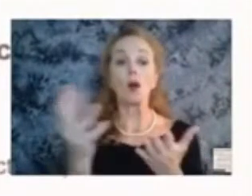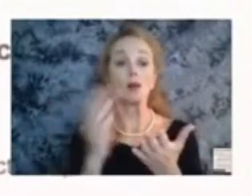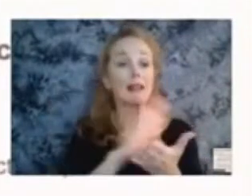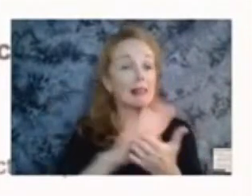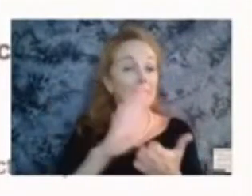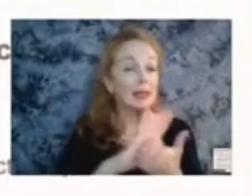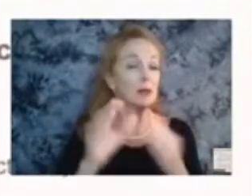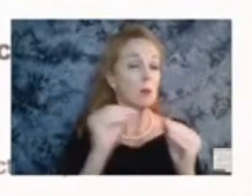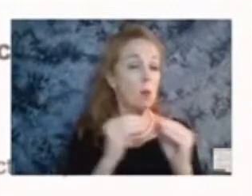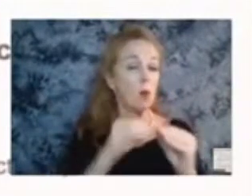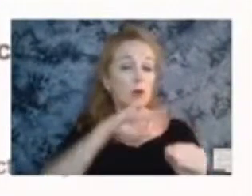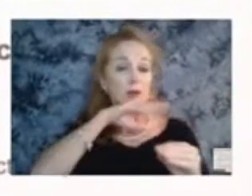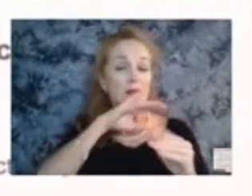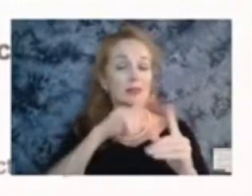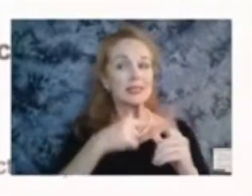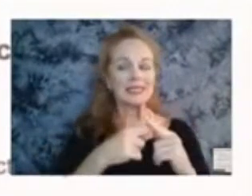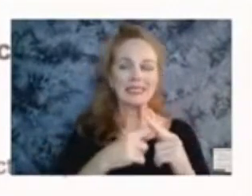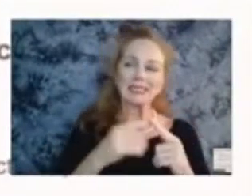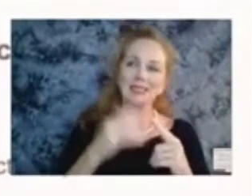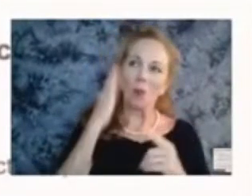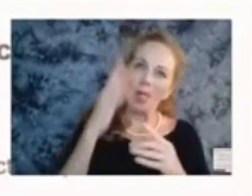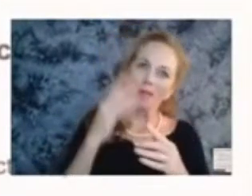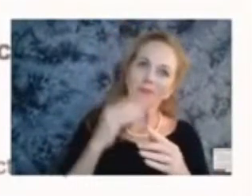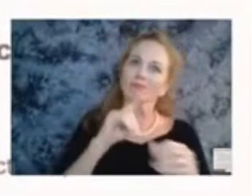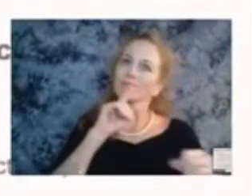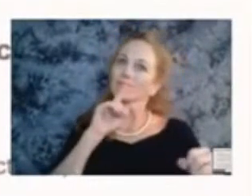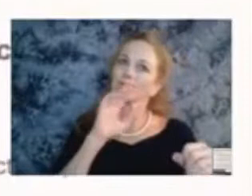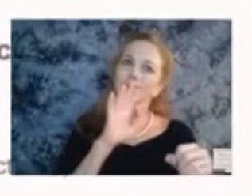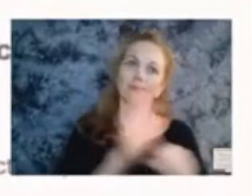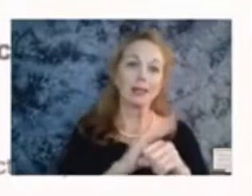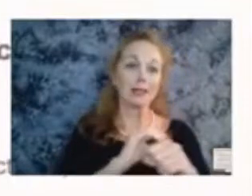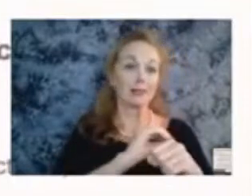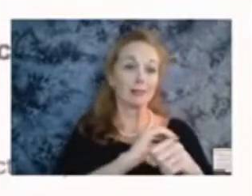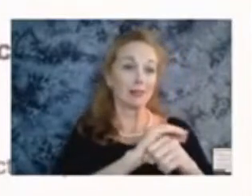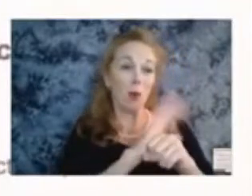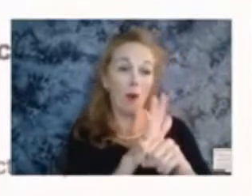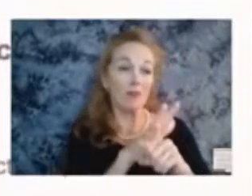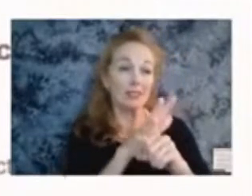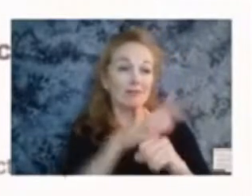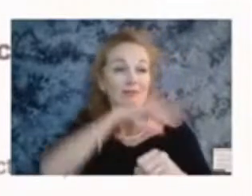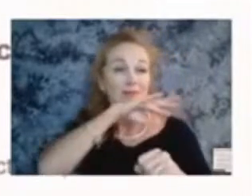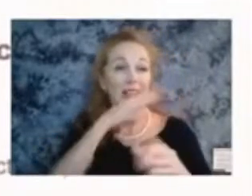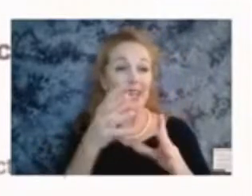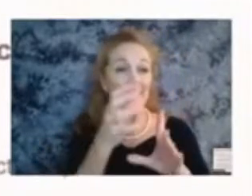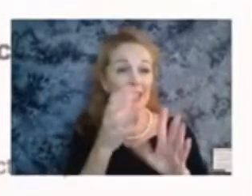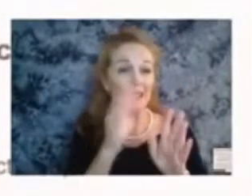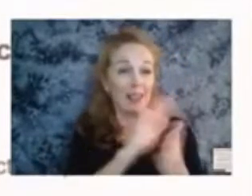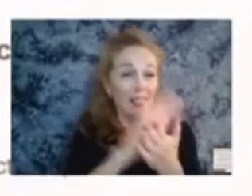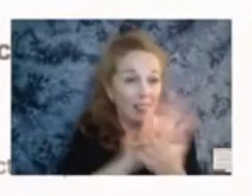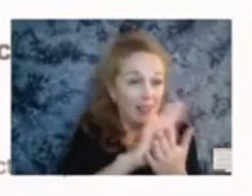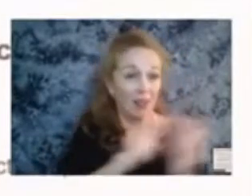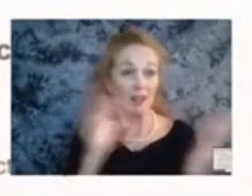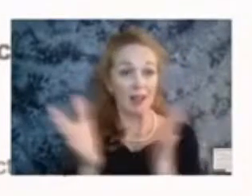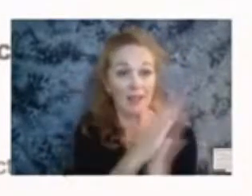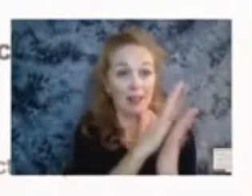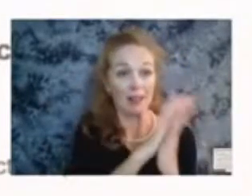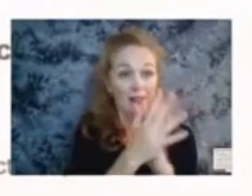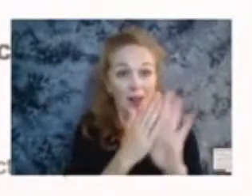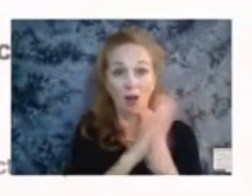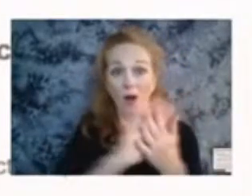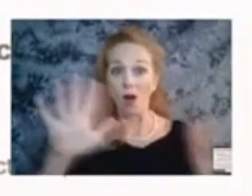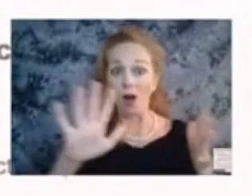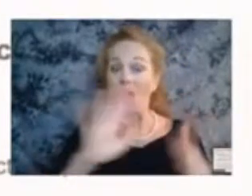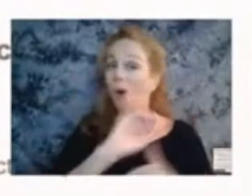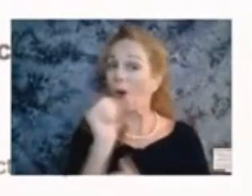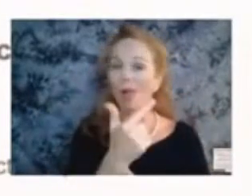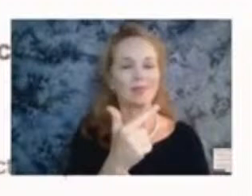going to catch all the COVID particles? Not at all. But at least it's an initiative and an upgrade from where we are right now. And I will share with